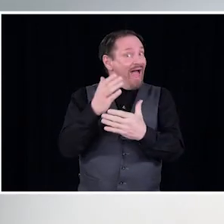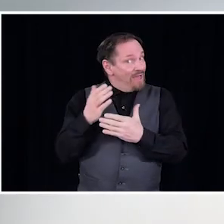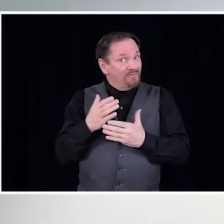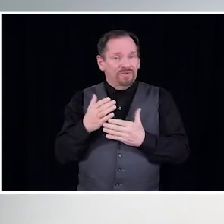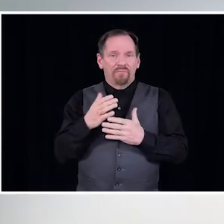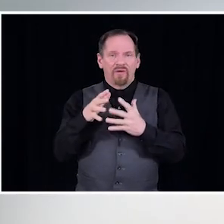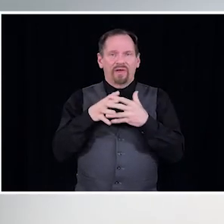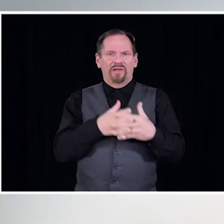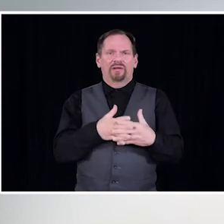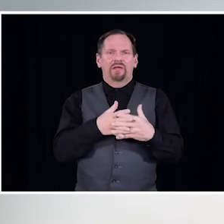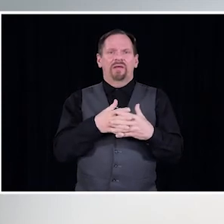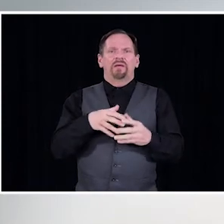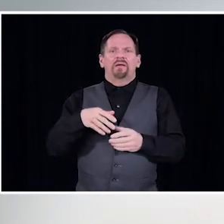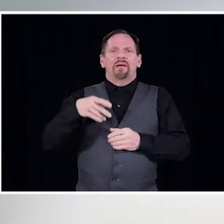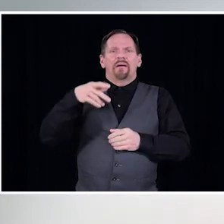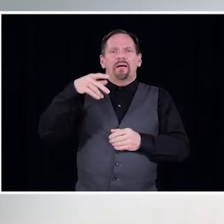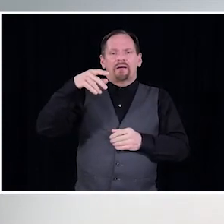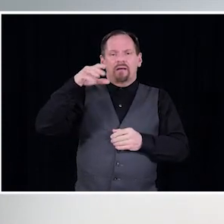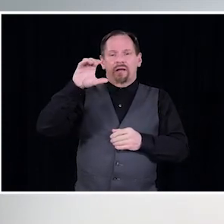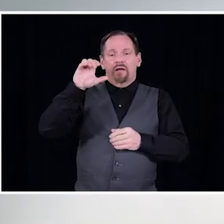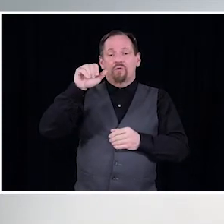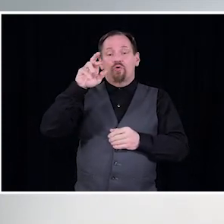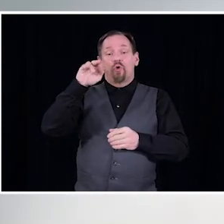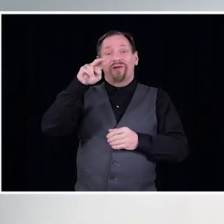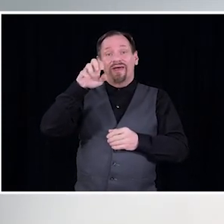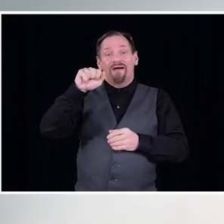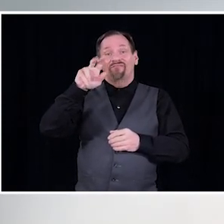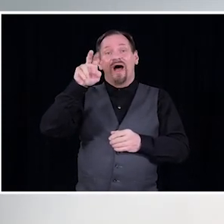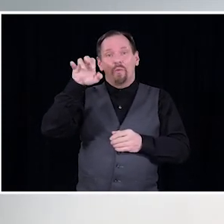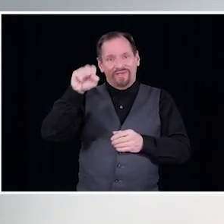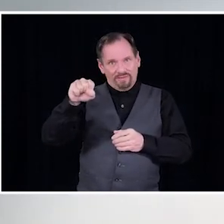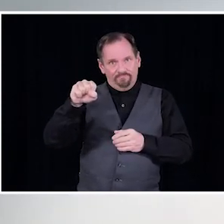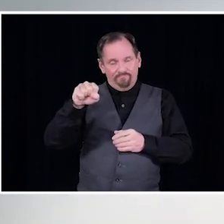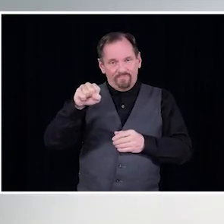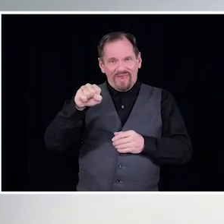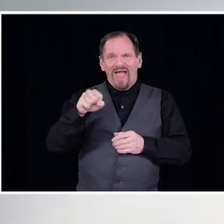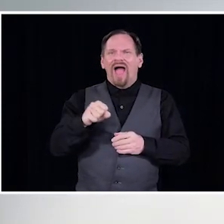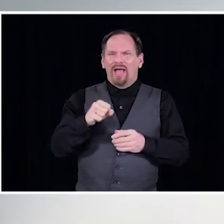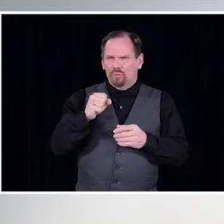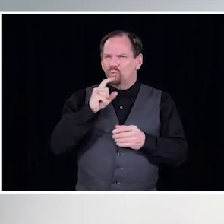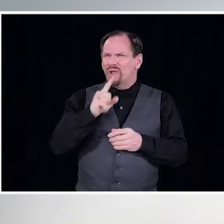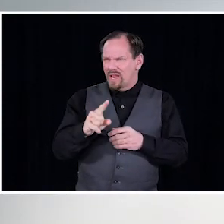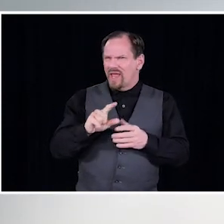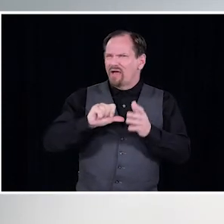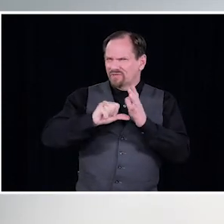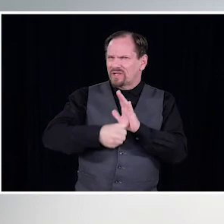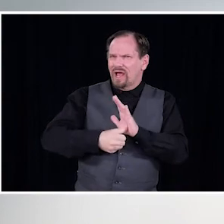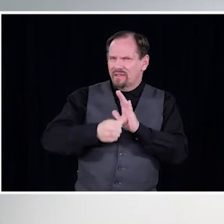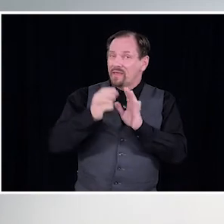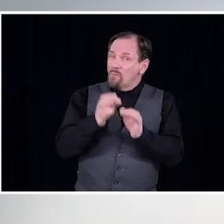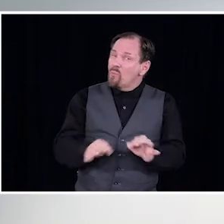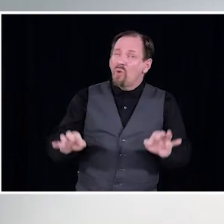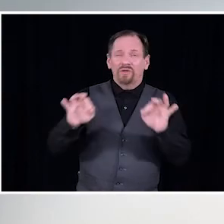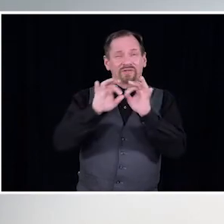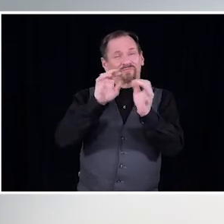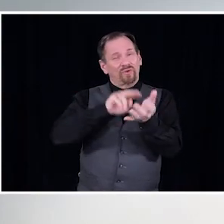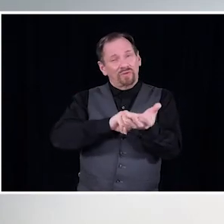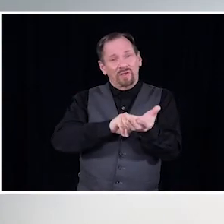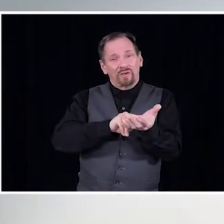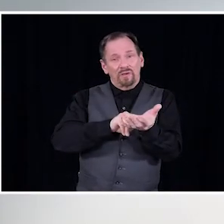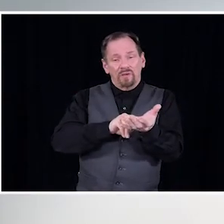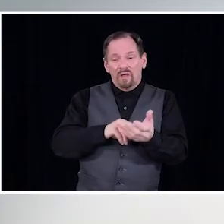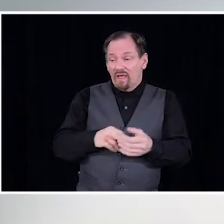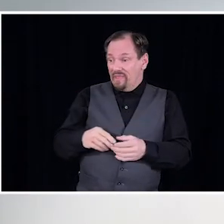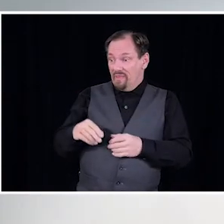has sharpened into focus the critical contributions of nursing. Simply put, the practice of nursing and the training you received here